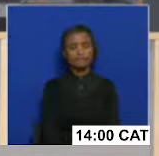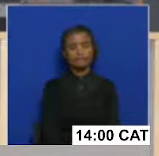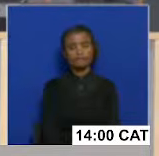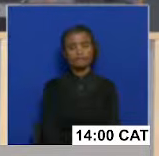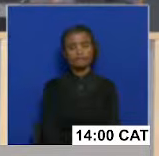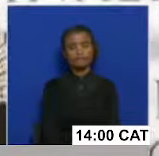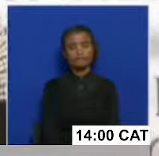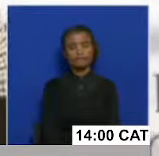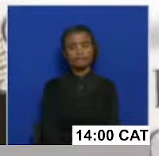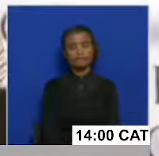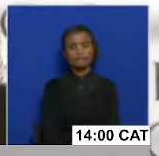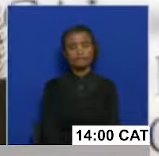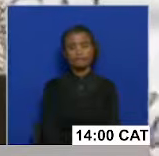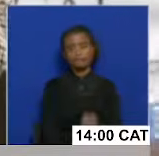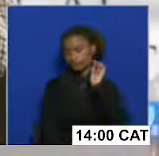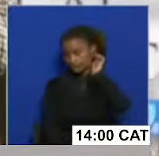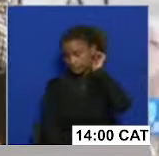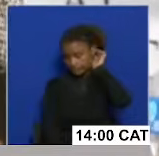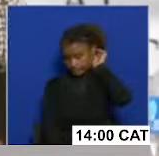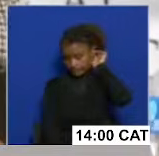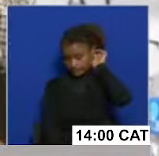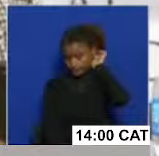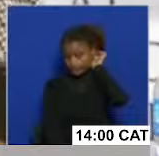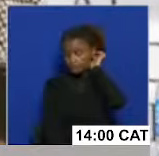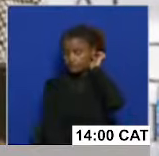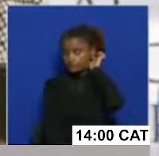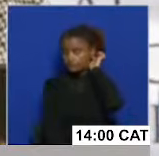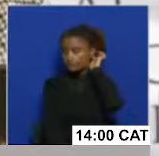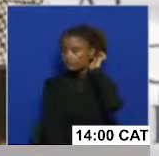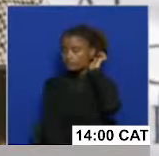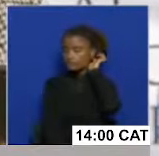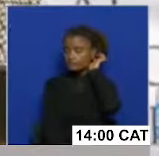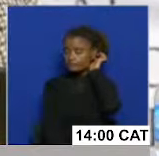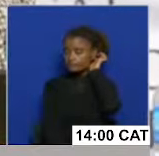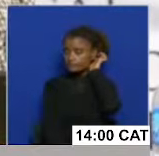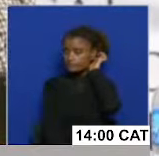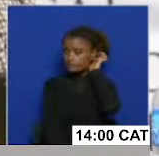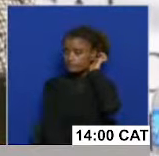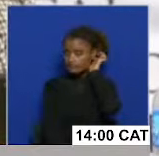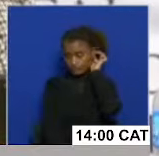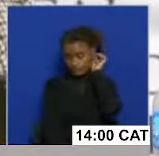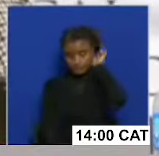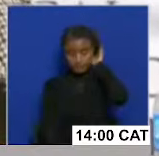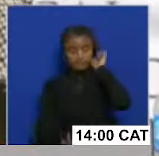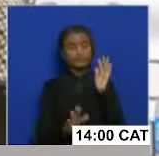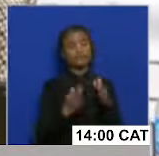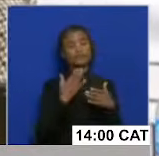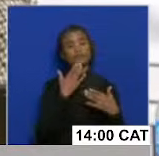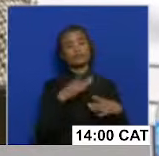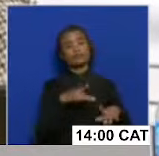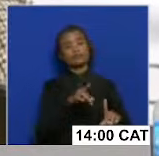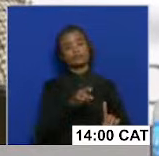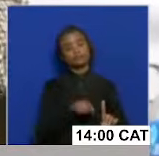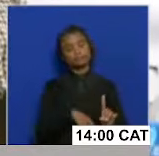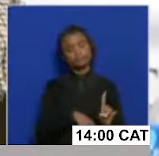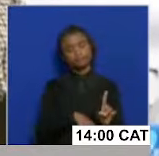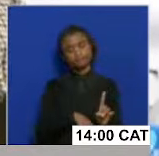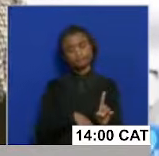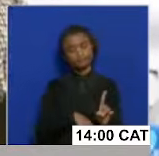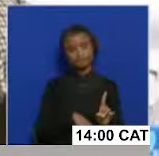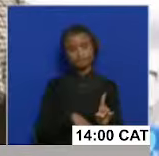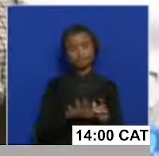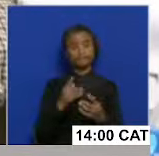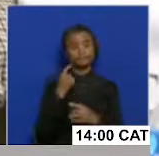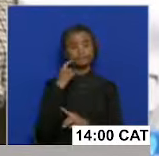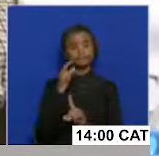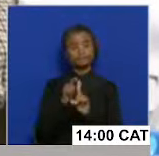Thank you, Chair. Yes, Ms. Mkhazeli. Thank you, Chair. Witness K, can I check that you're there, you're with us, and